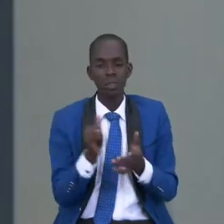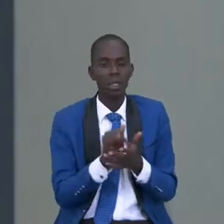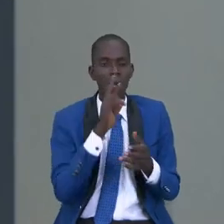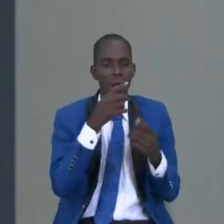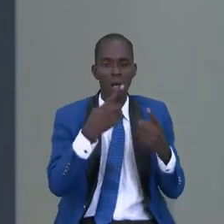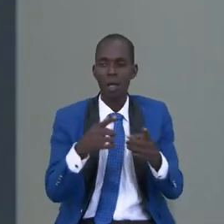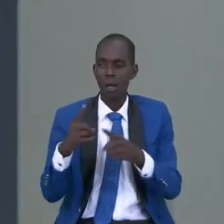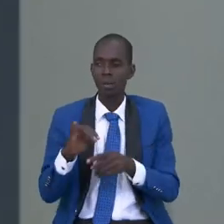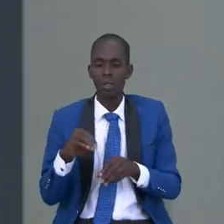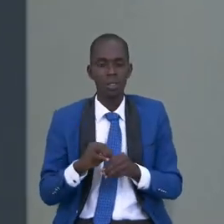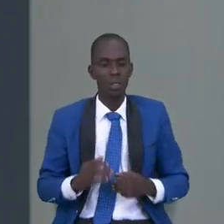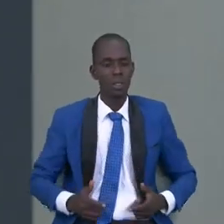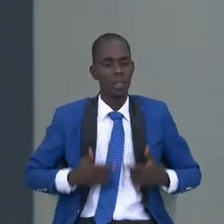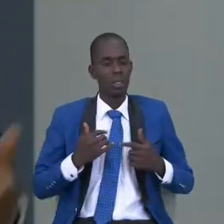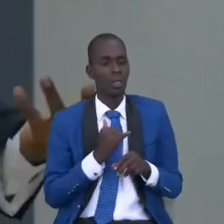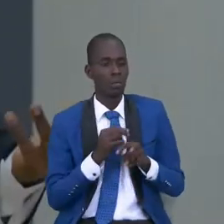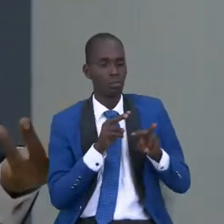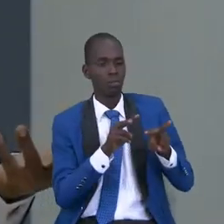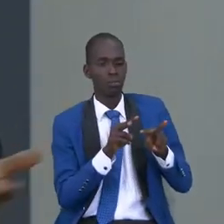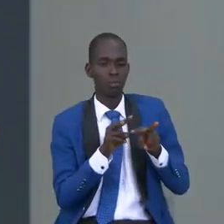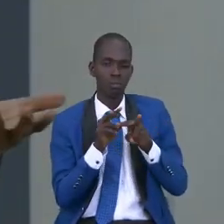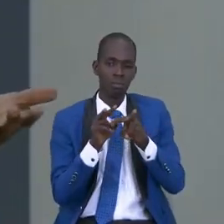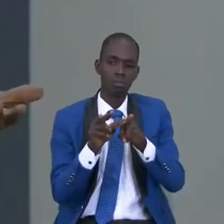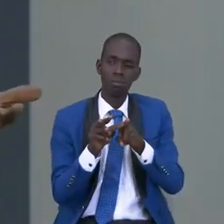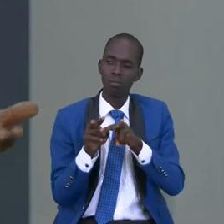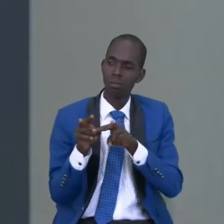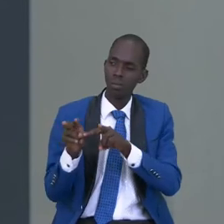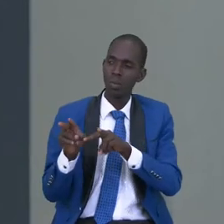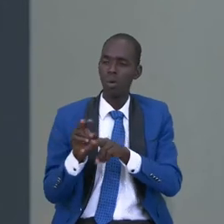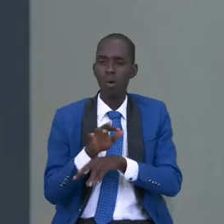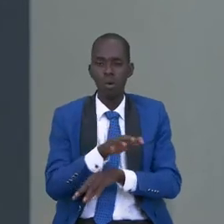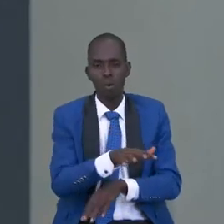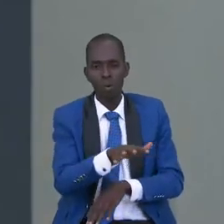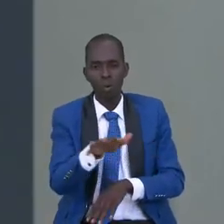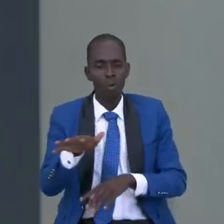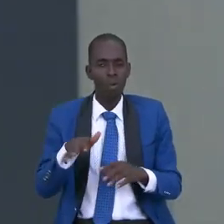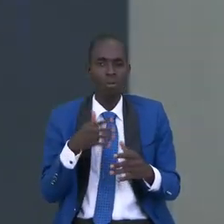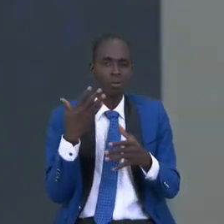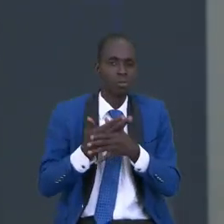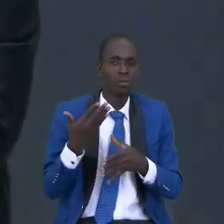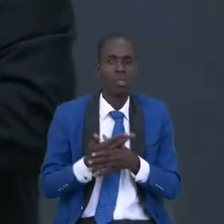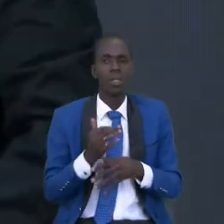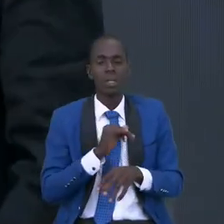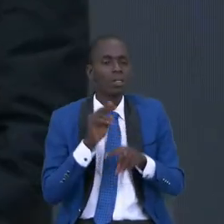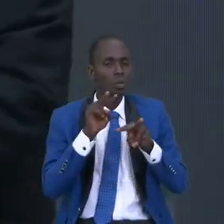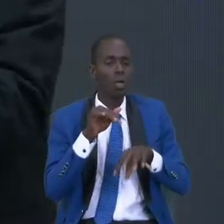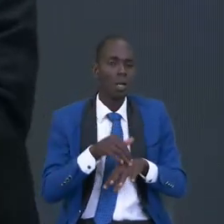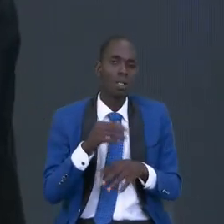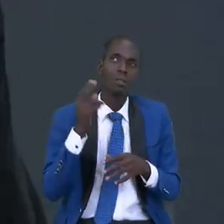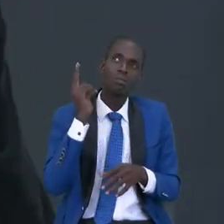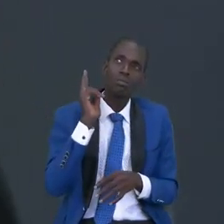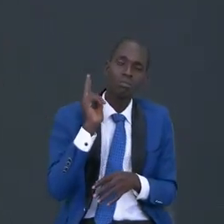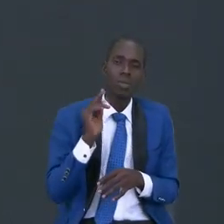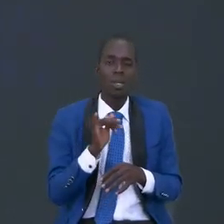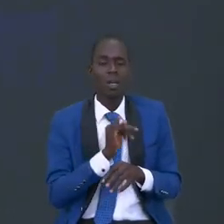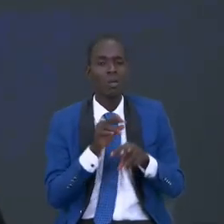life, I look at this, I look at that, I look at all those disturbances, I look at history, I look at those